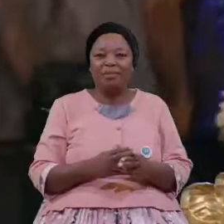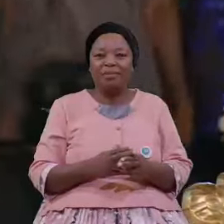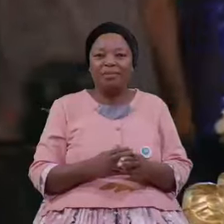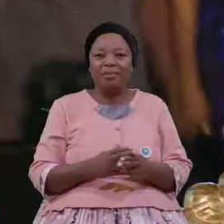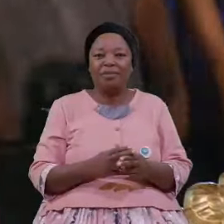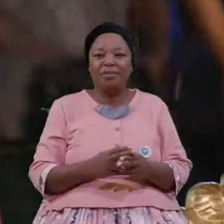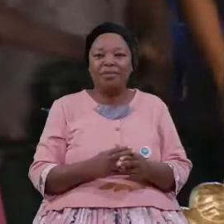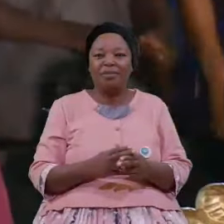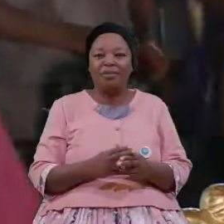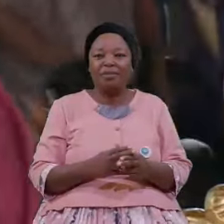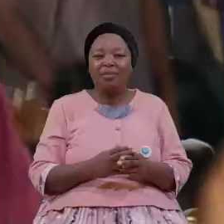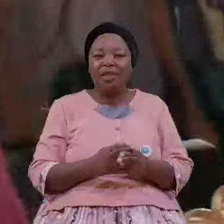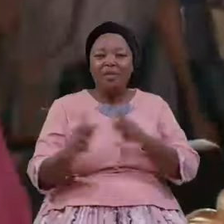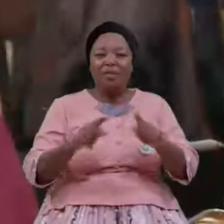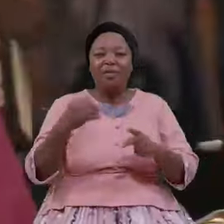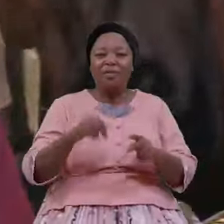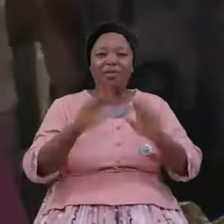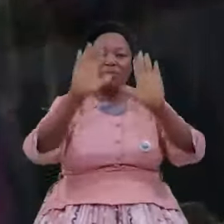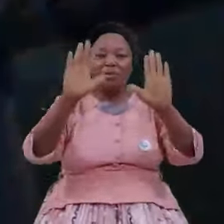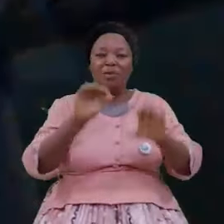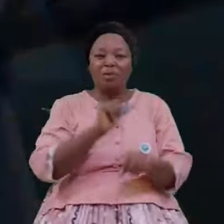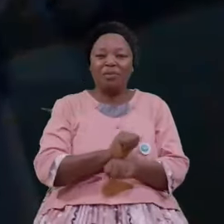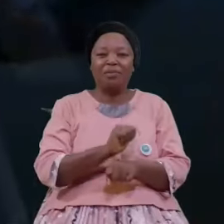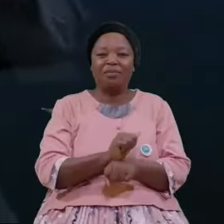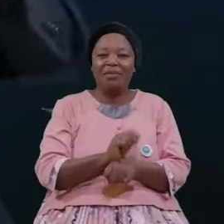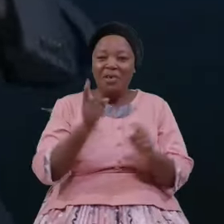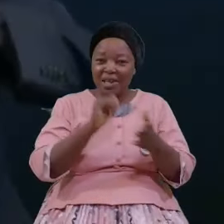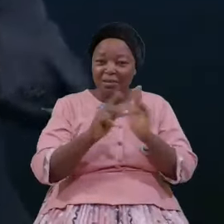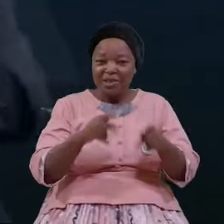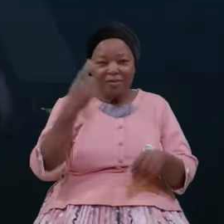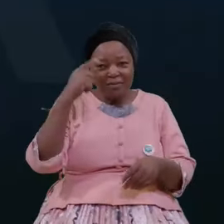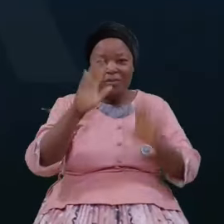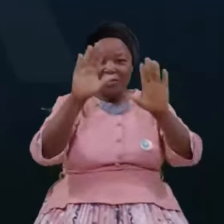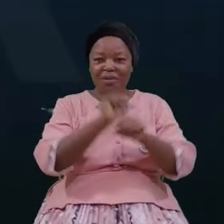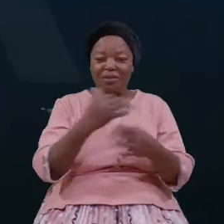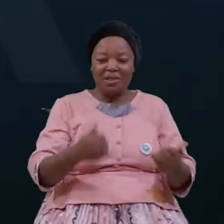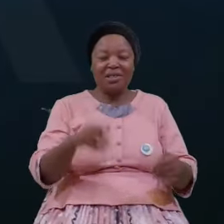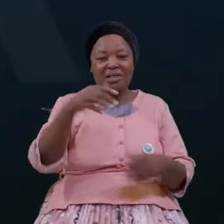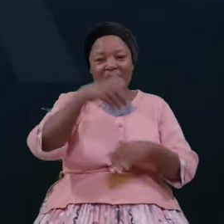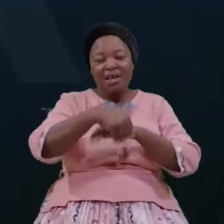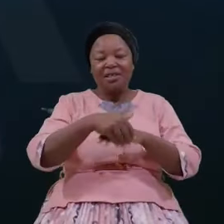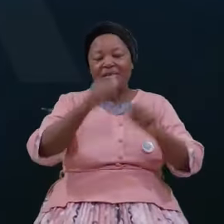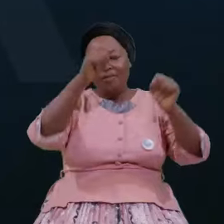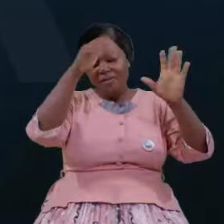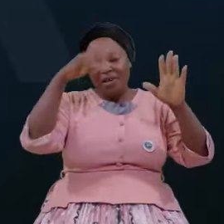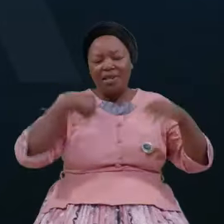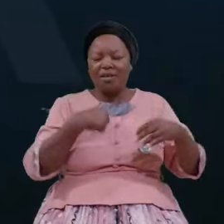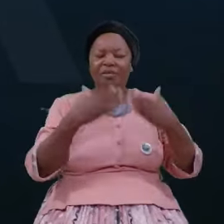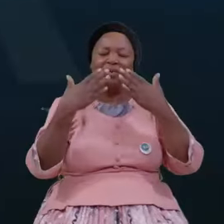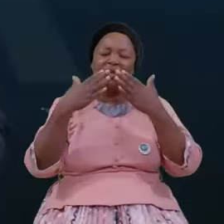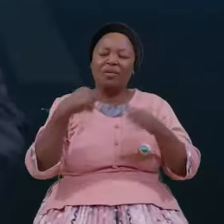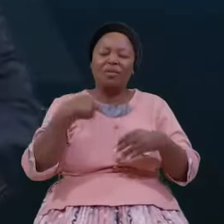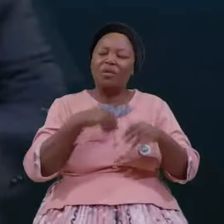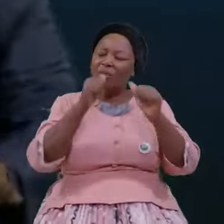Candidate for miracle. What's the candidate tonight? Father, well, thank you. Well, bless your